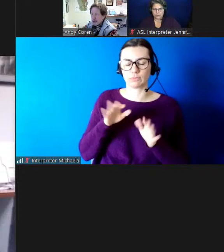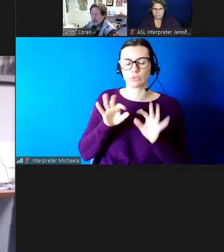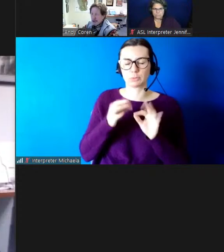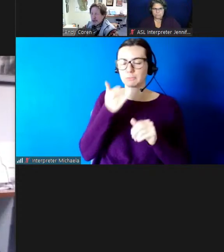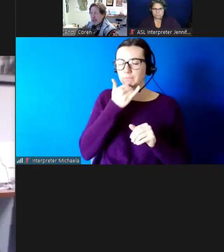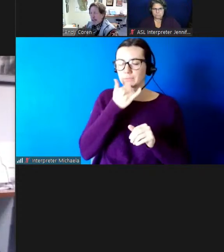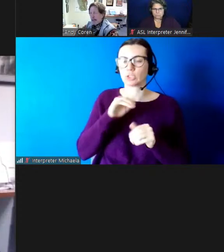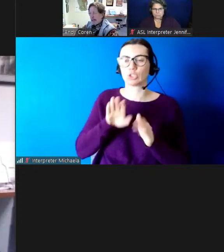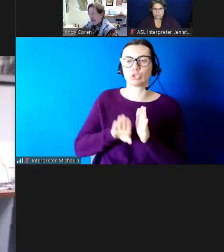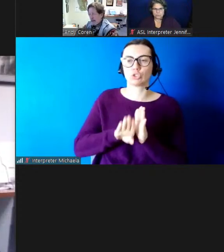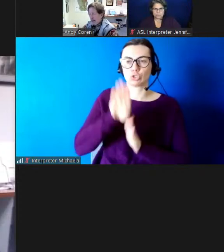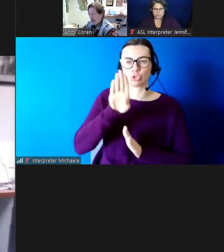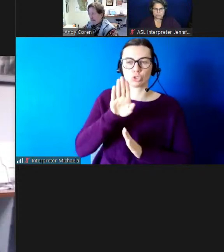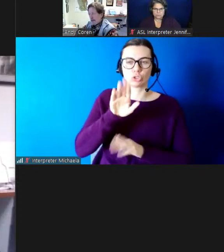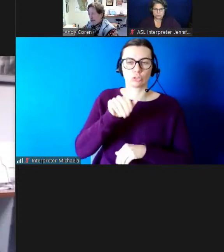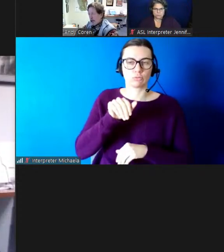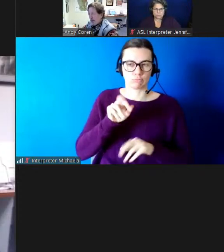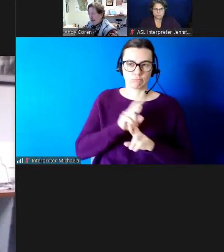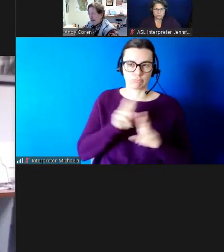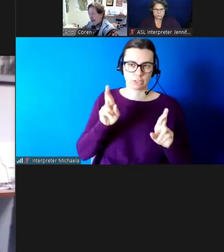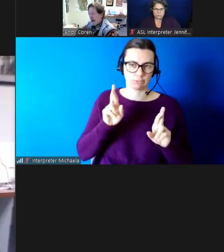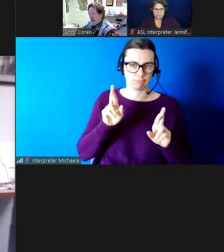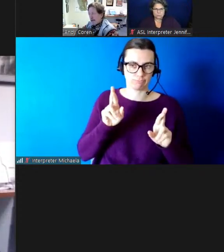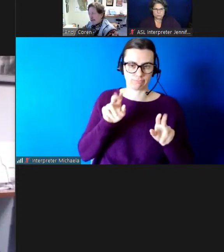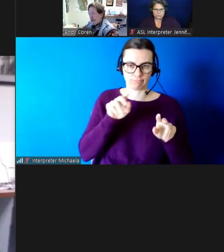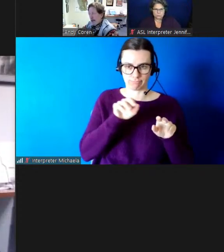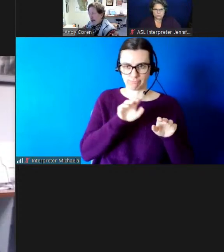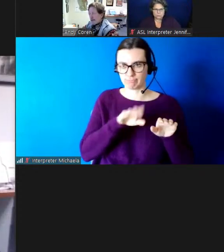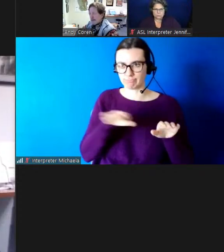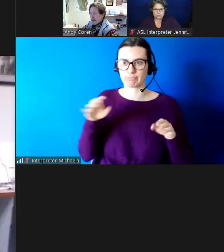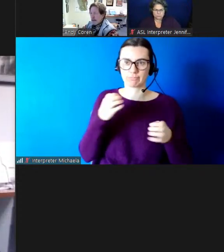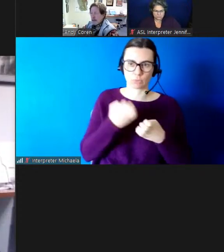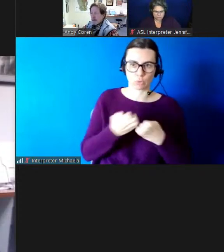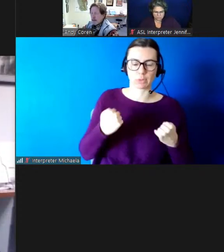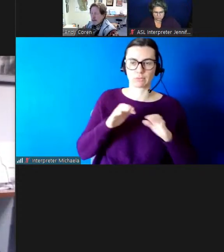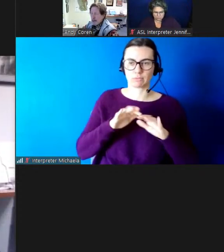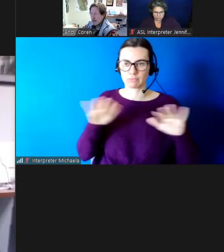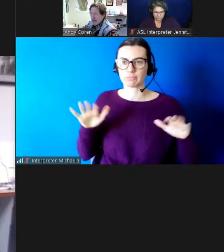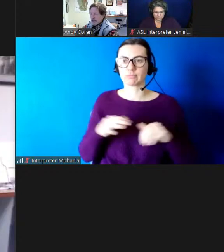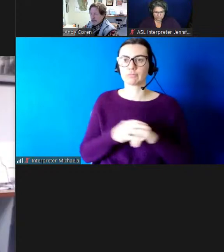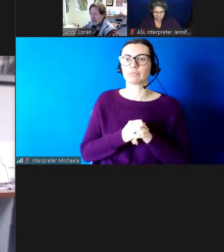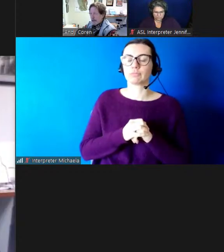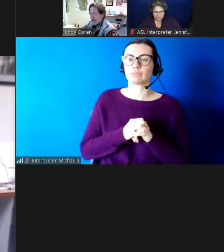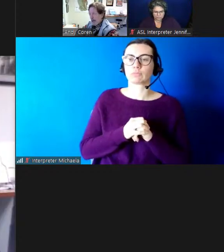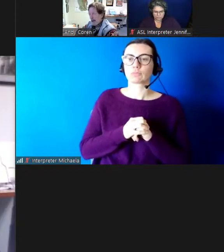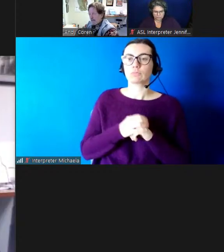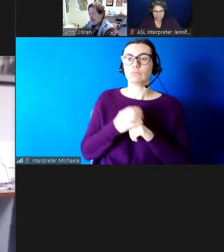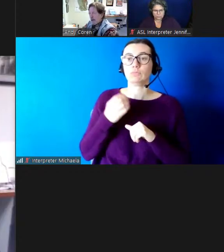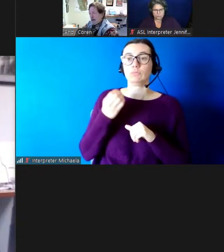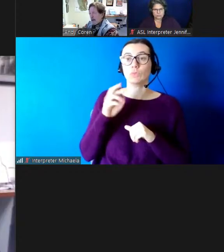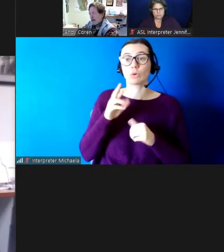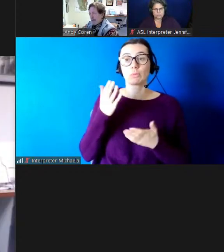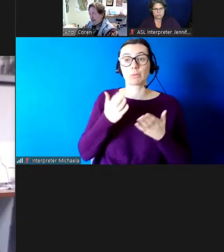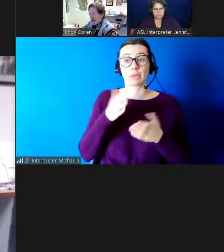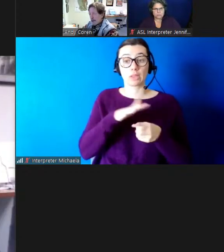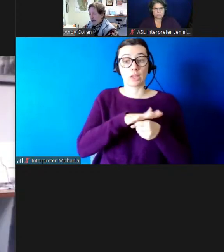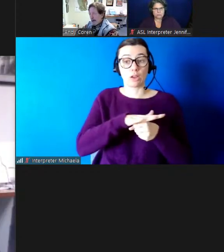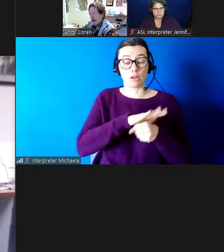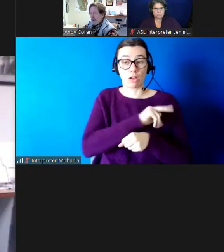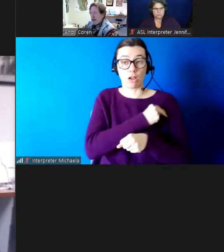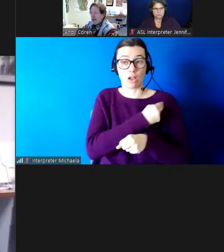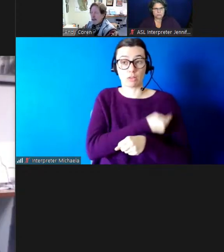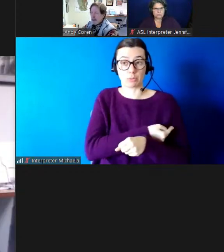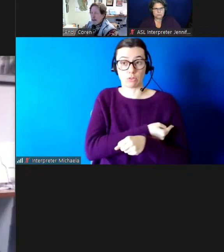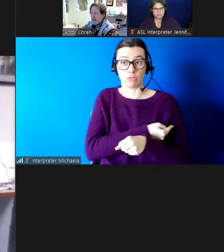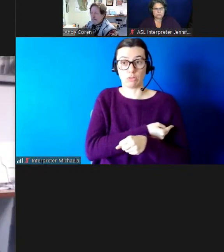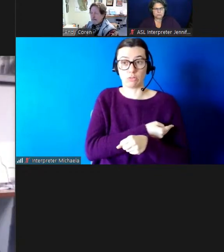those shortages is opening areas of the hospital that would not necessarily have patient